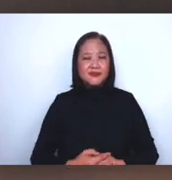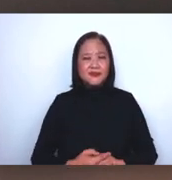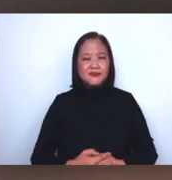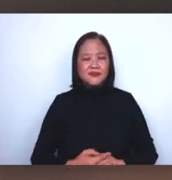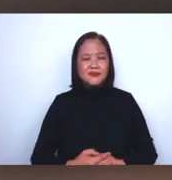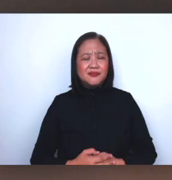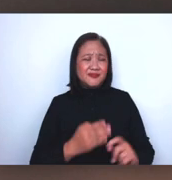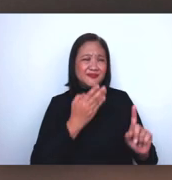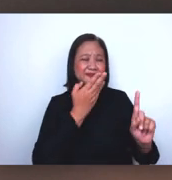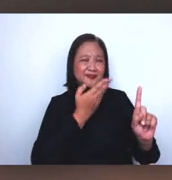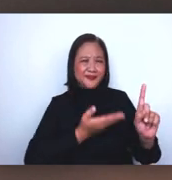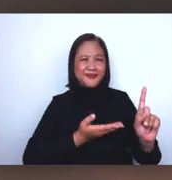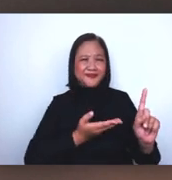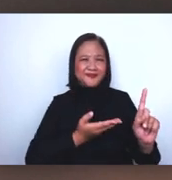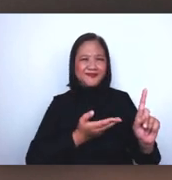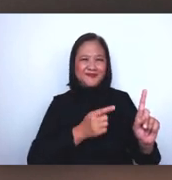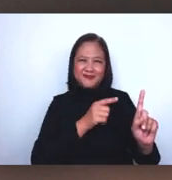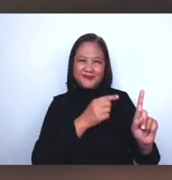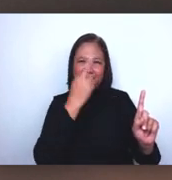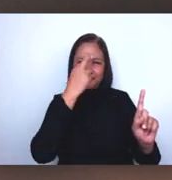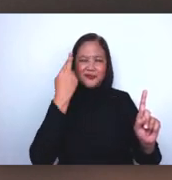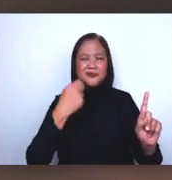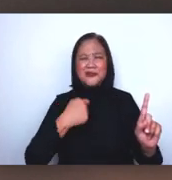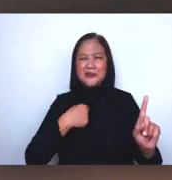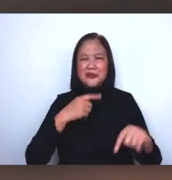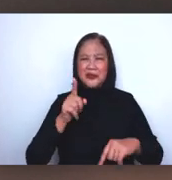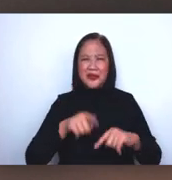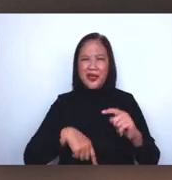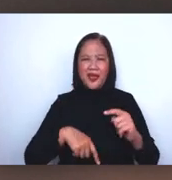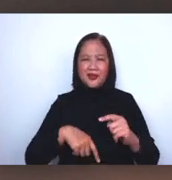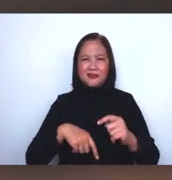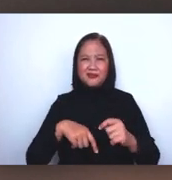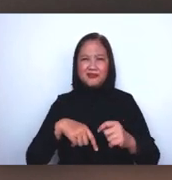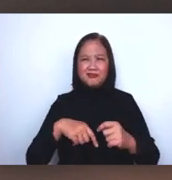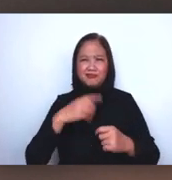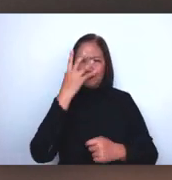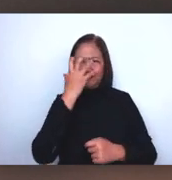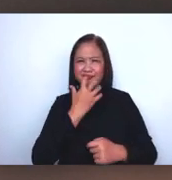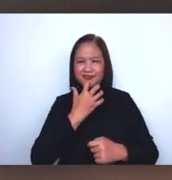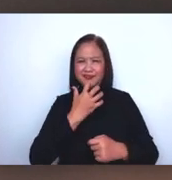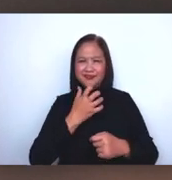with him, I simply cannot bear to be angry.